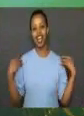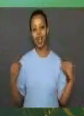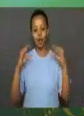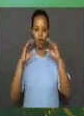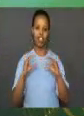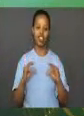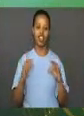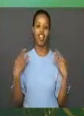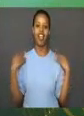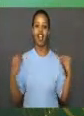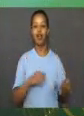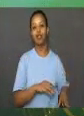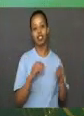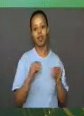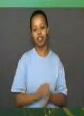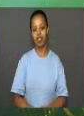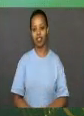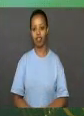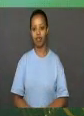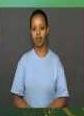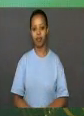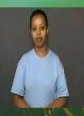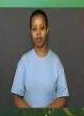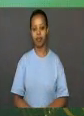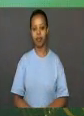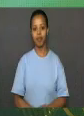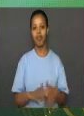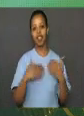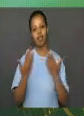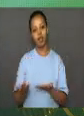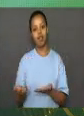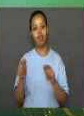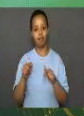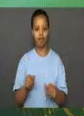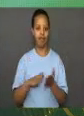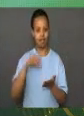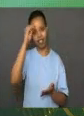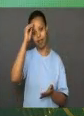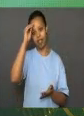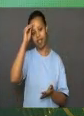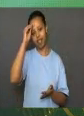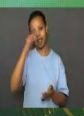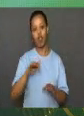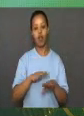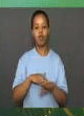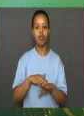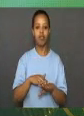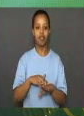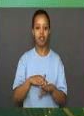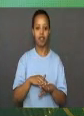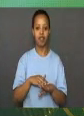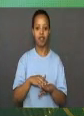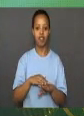Hello, teacher. Hello, students. Welcome to today's lesson